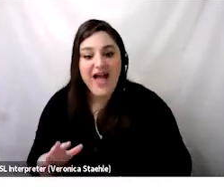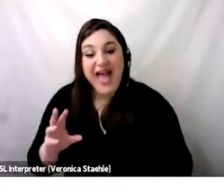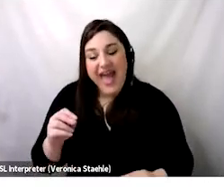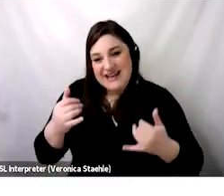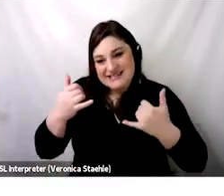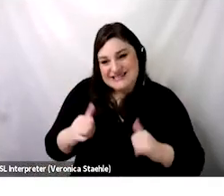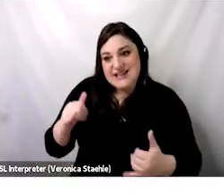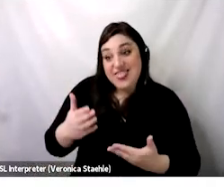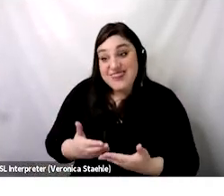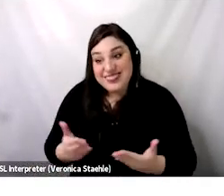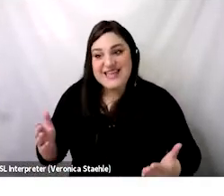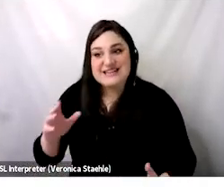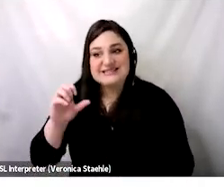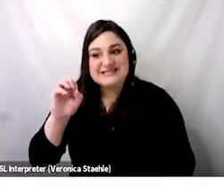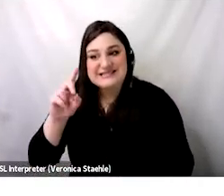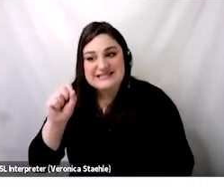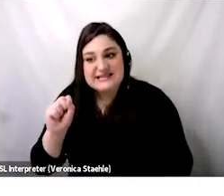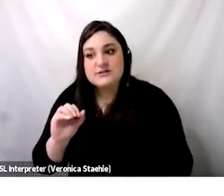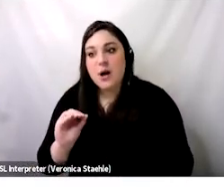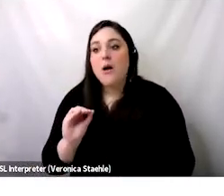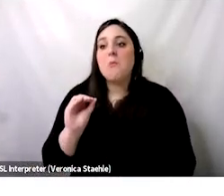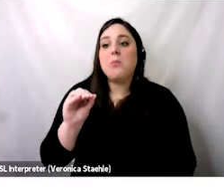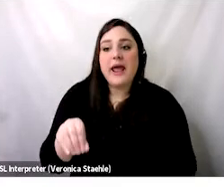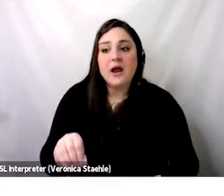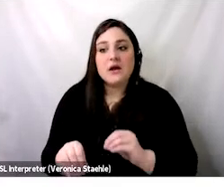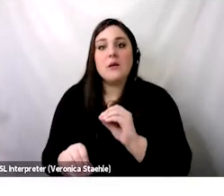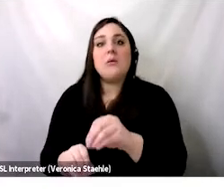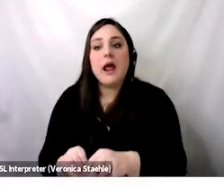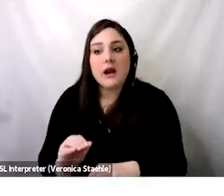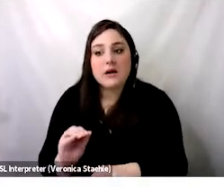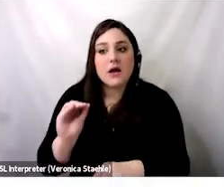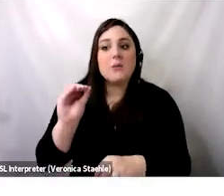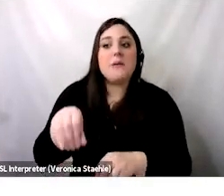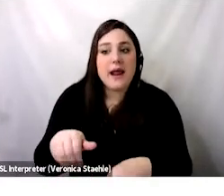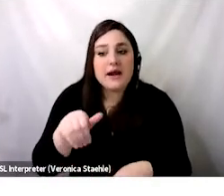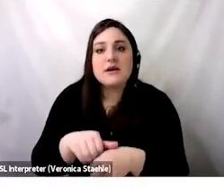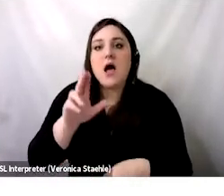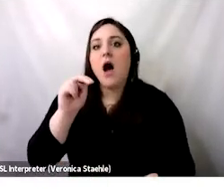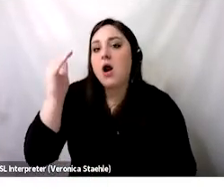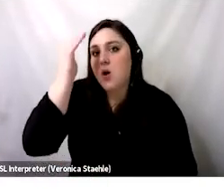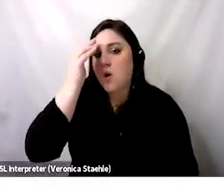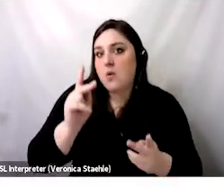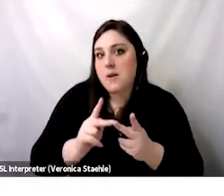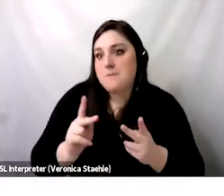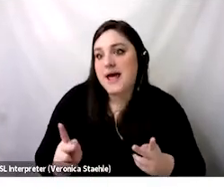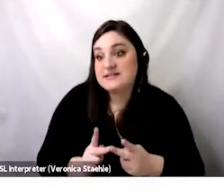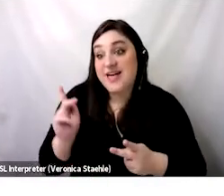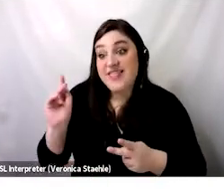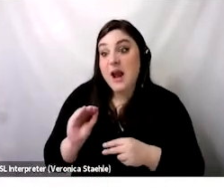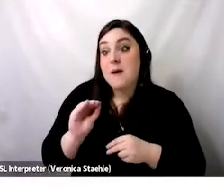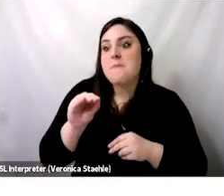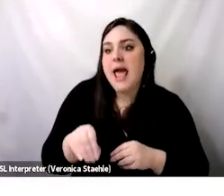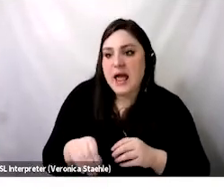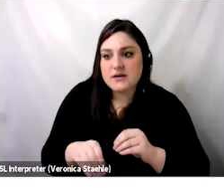this unfamiliar land that would grow food as sustenance and eventually feed a nation. But that road was